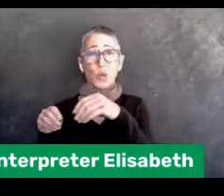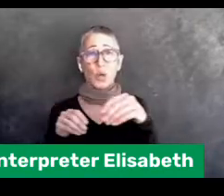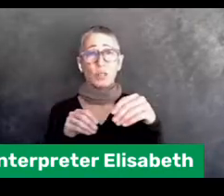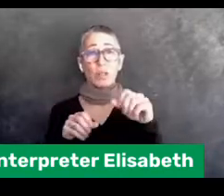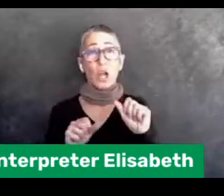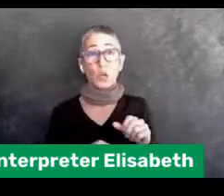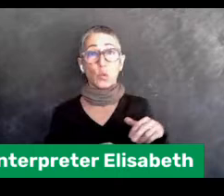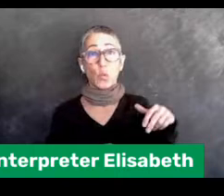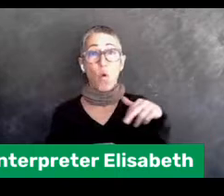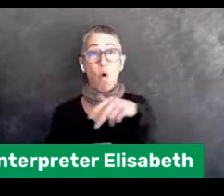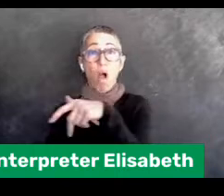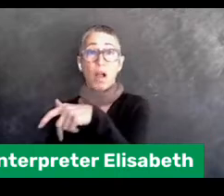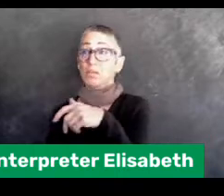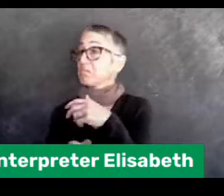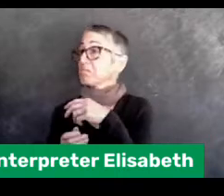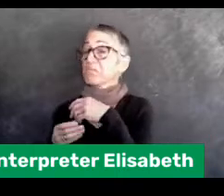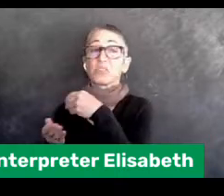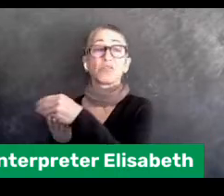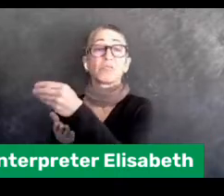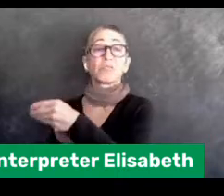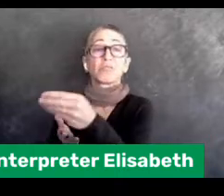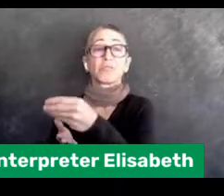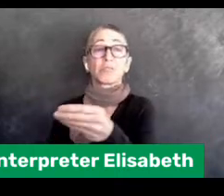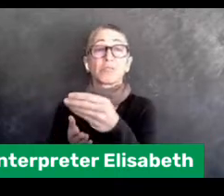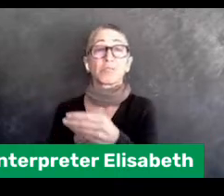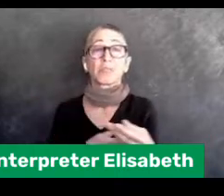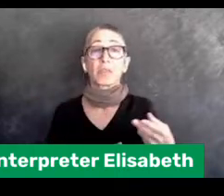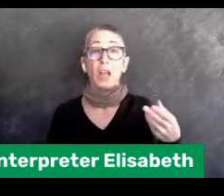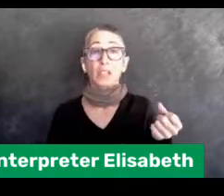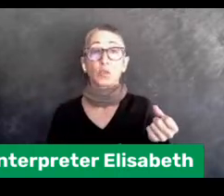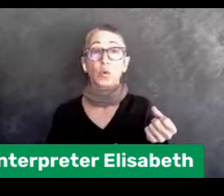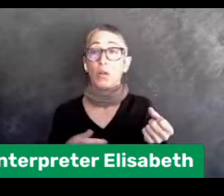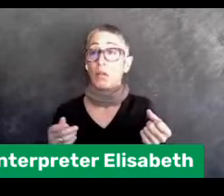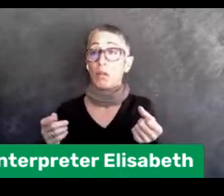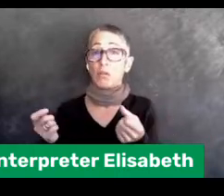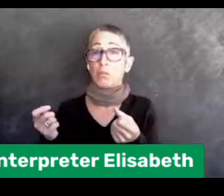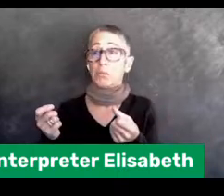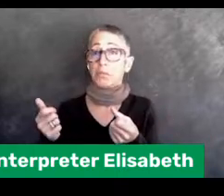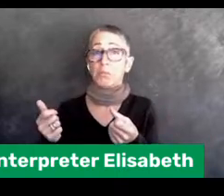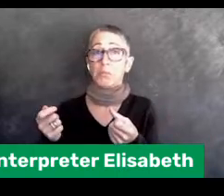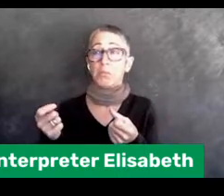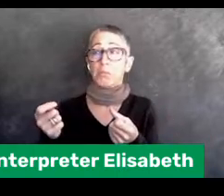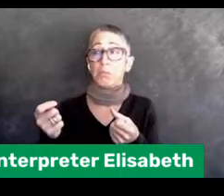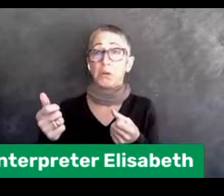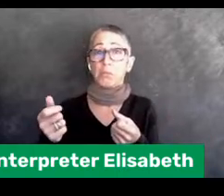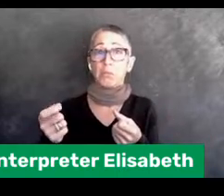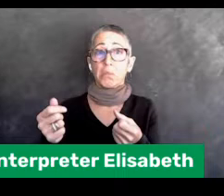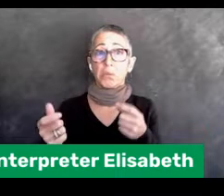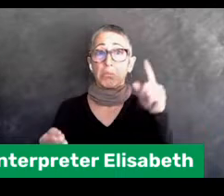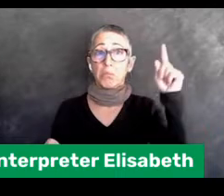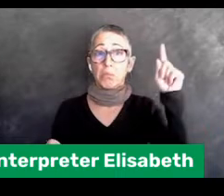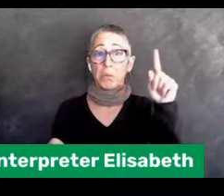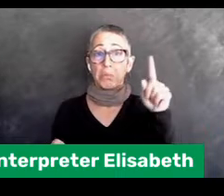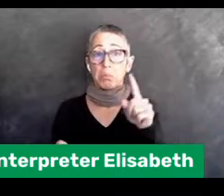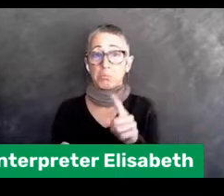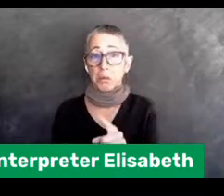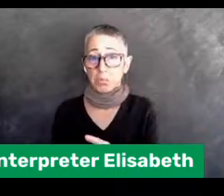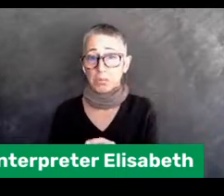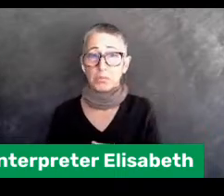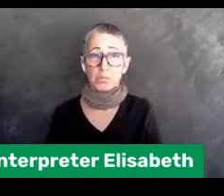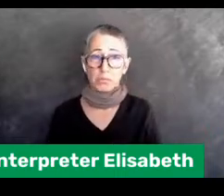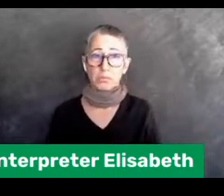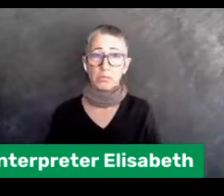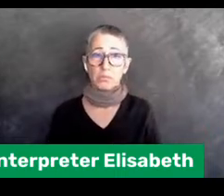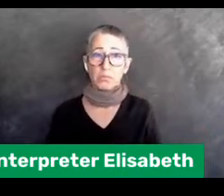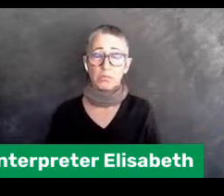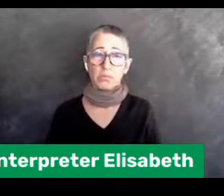to. By the time I got to high school, there was 1. Studies have been done of the city of Chicago and other communities where the